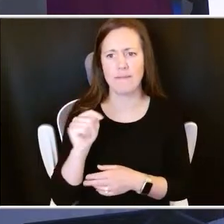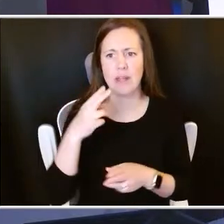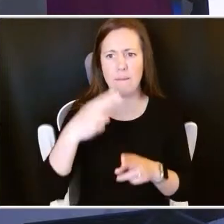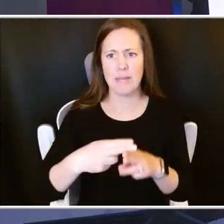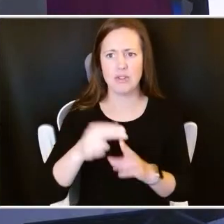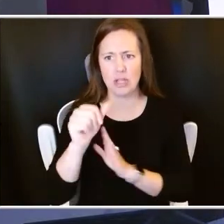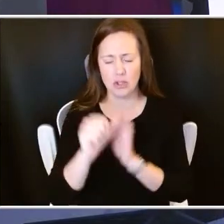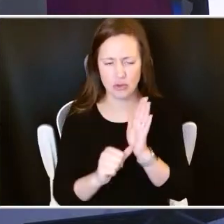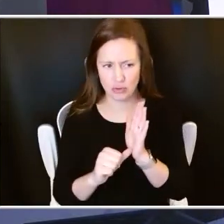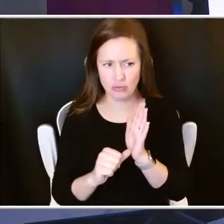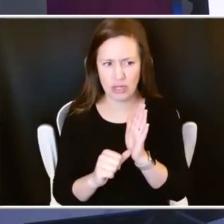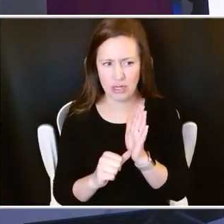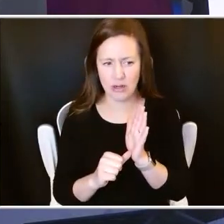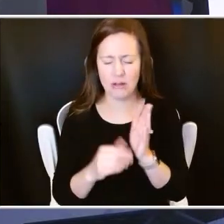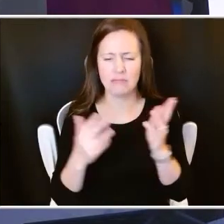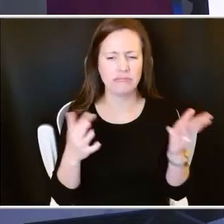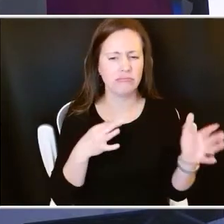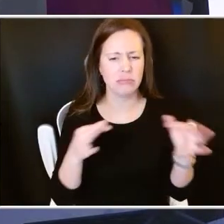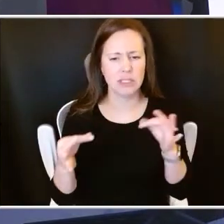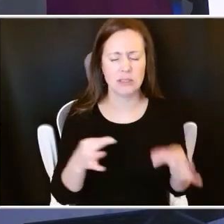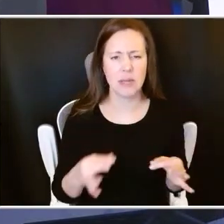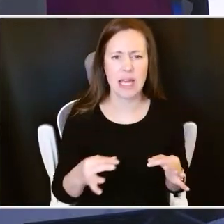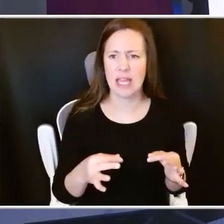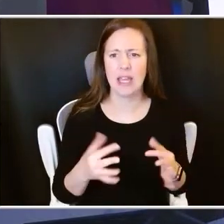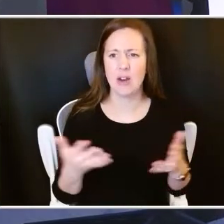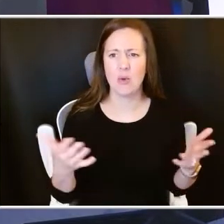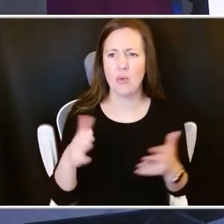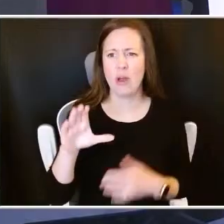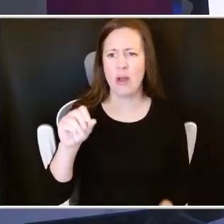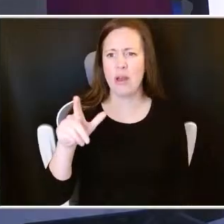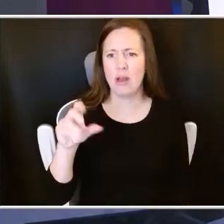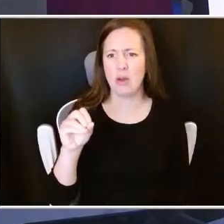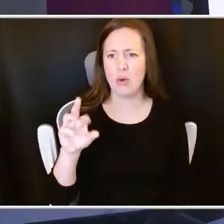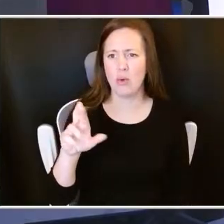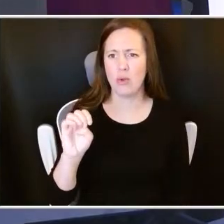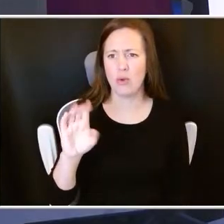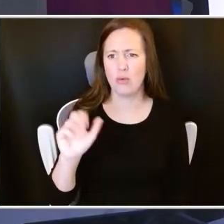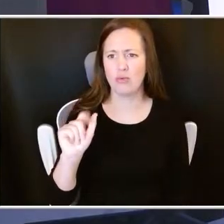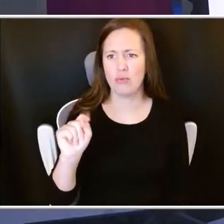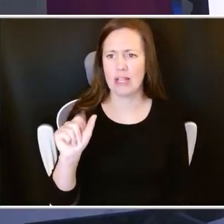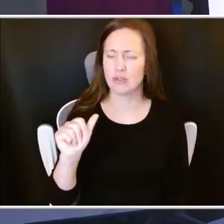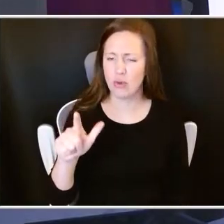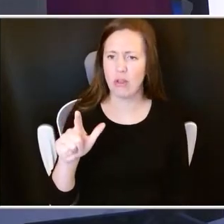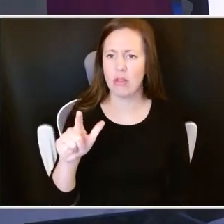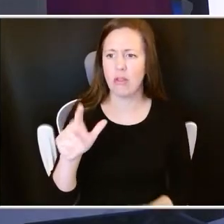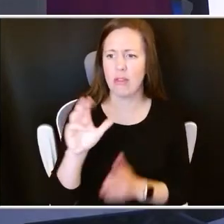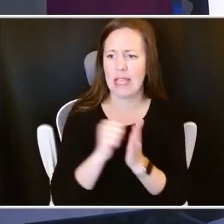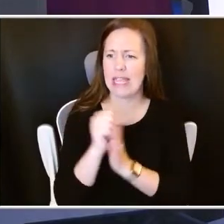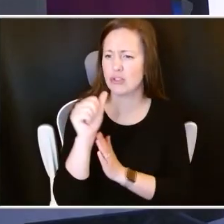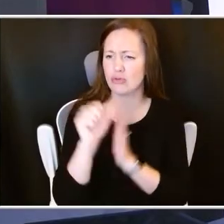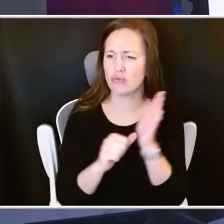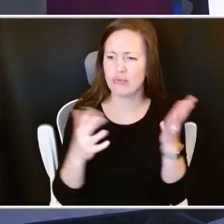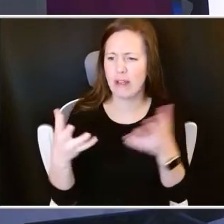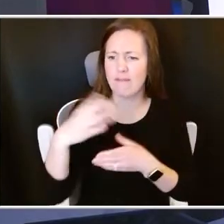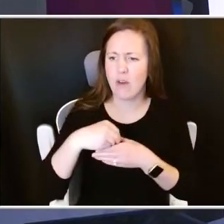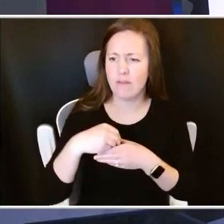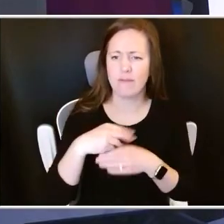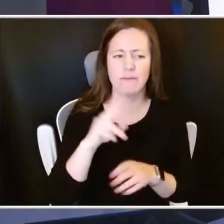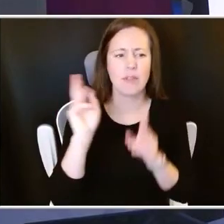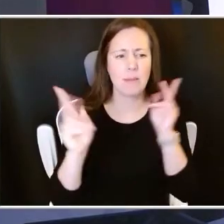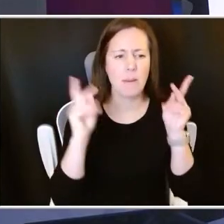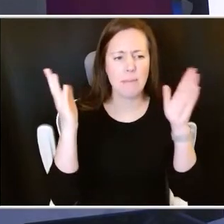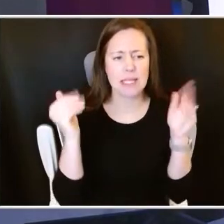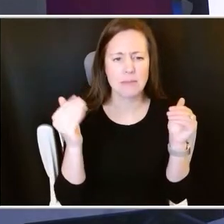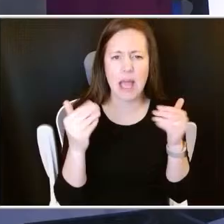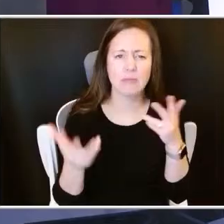Kathy had. Walk us through just what colorectal cancer surgery typically involves, and what patients might expect those few days